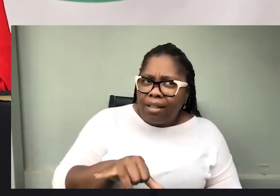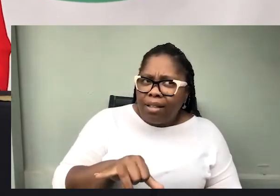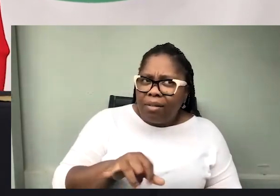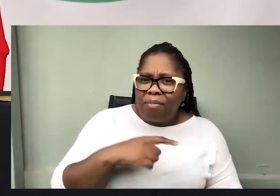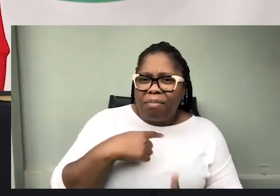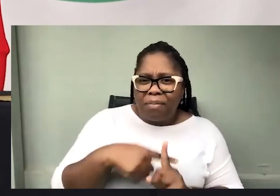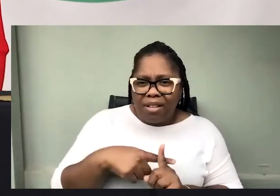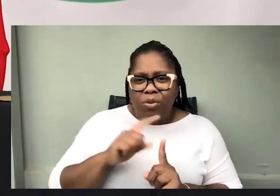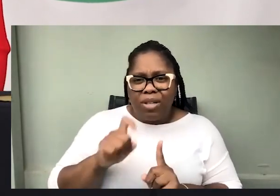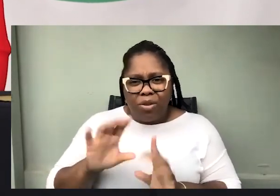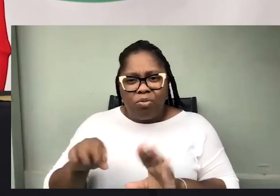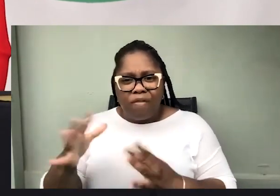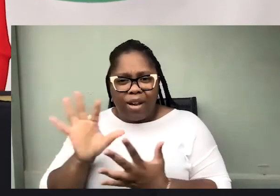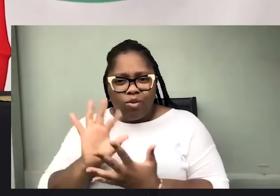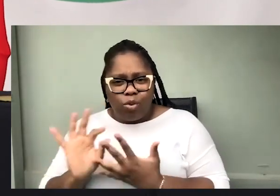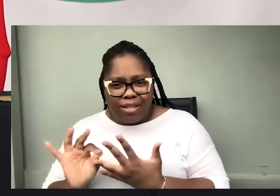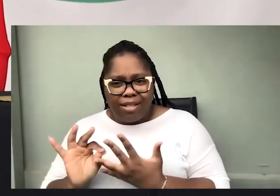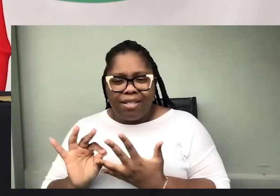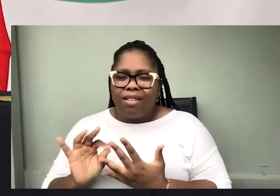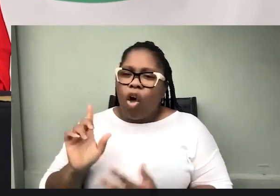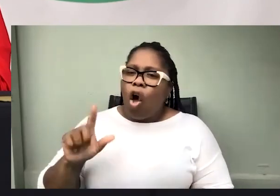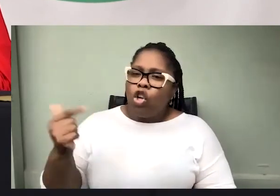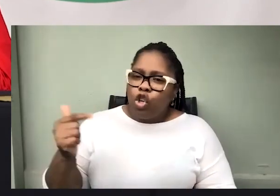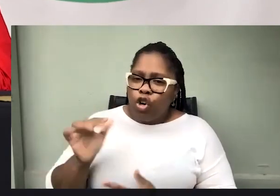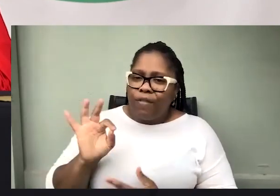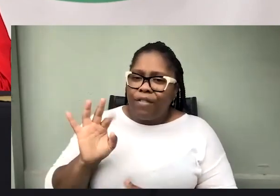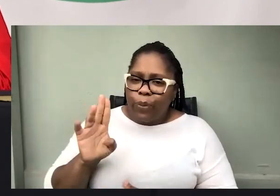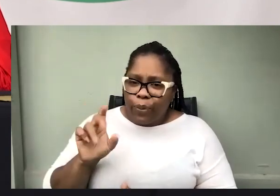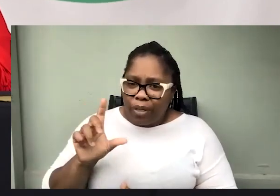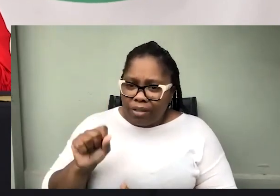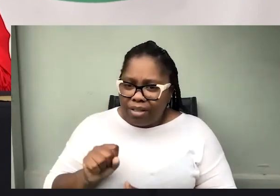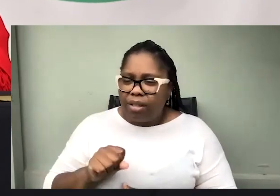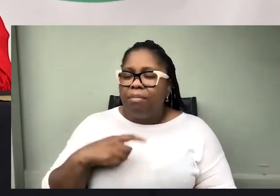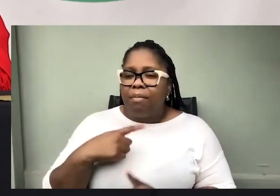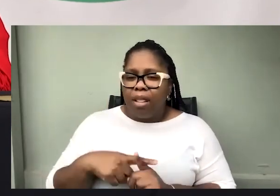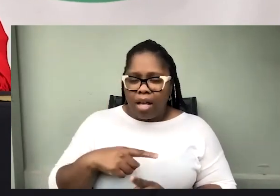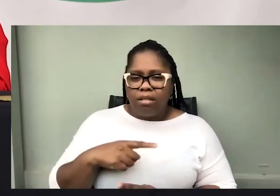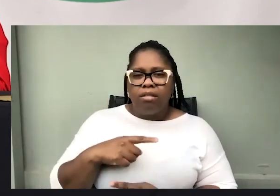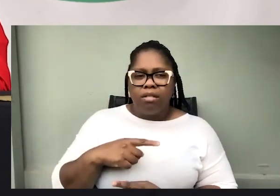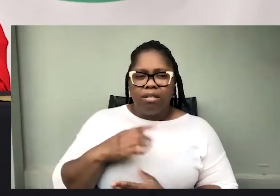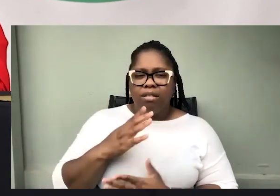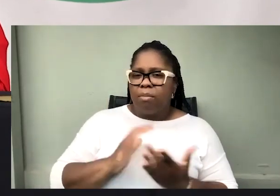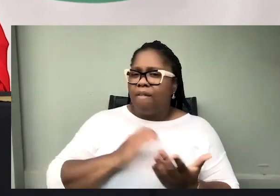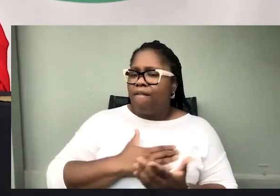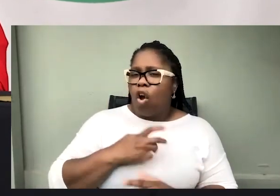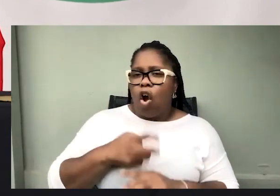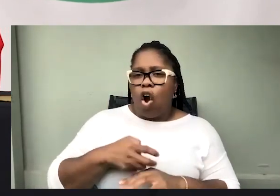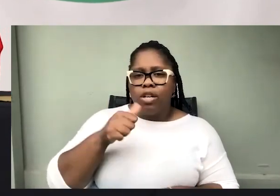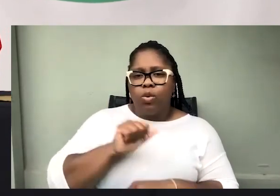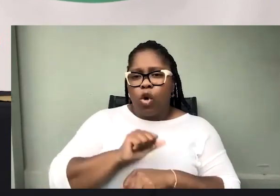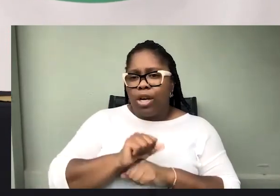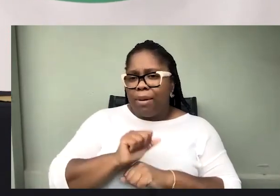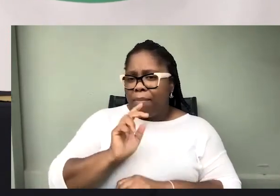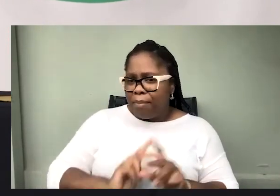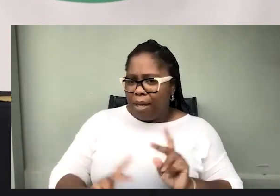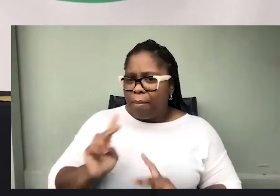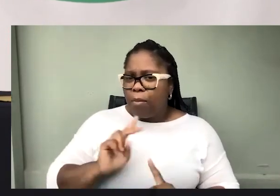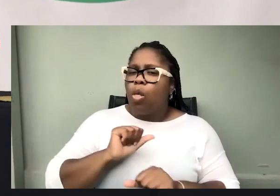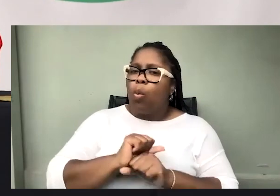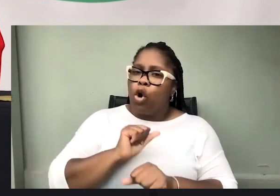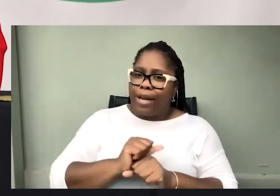to give people choices, so whether it's alternative fuels, but also know that some of our hardest working people who are working